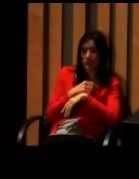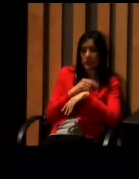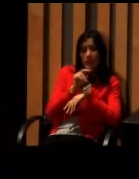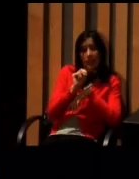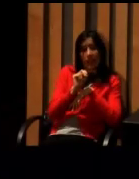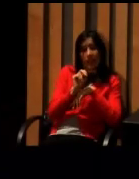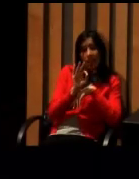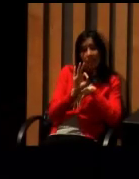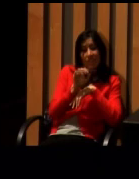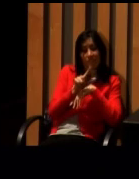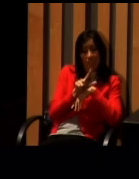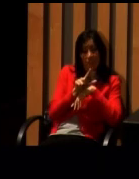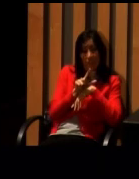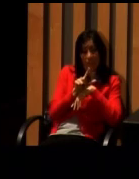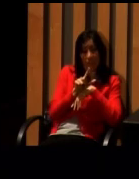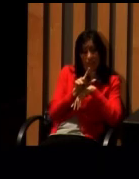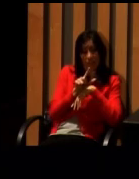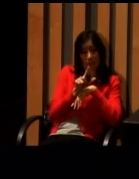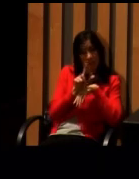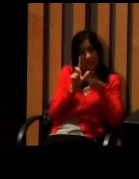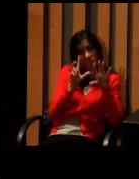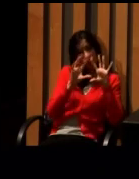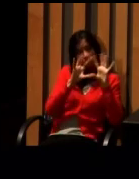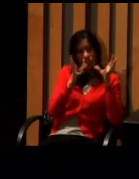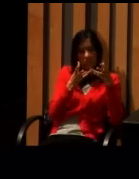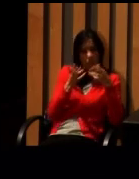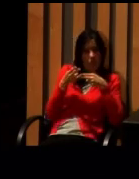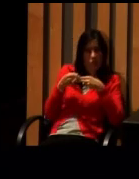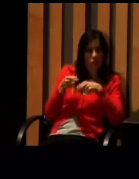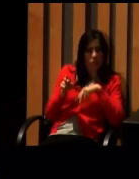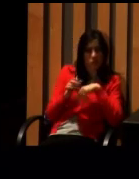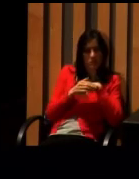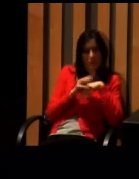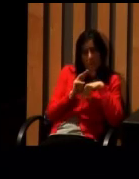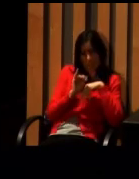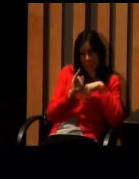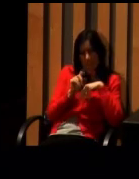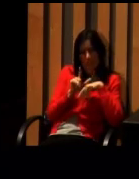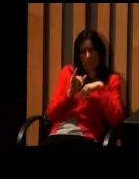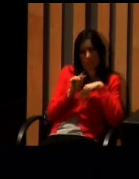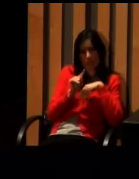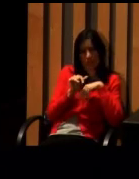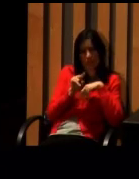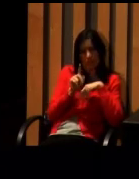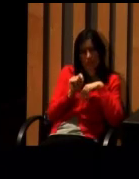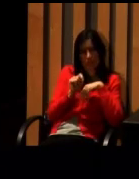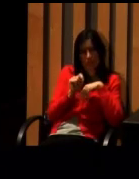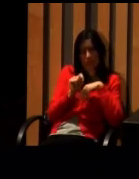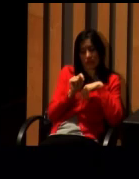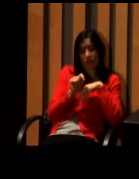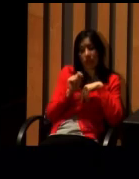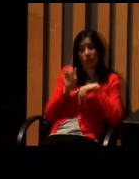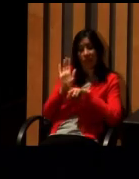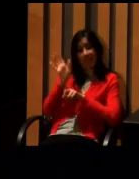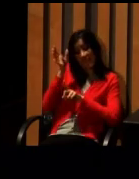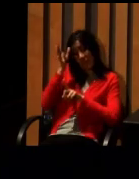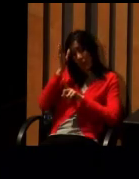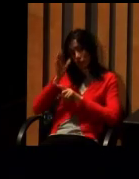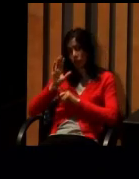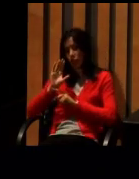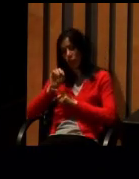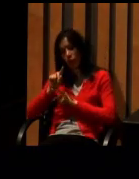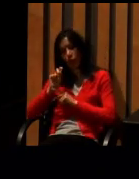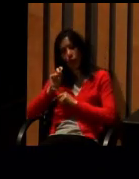legal papers a militant. Well, the only militant thing about her is her father was a code talker during World War II